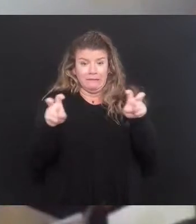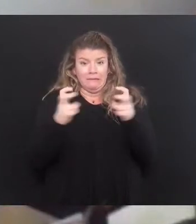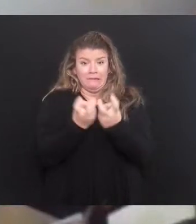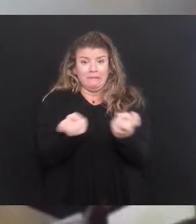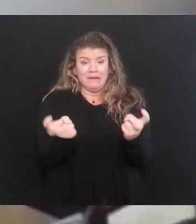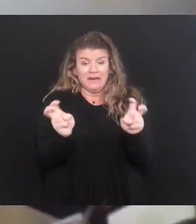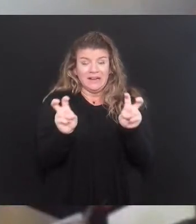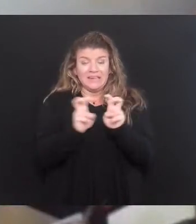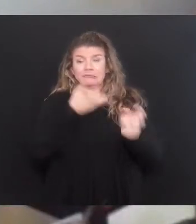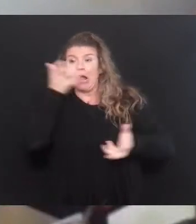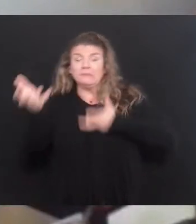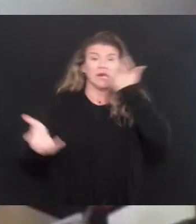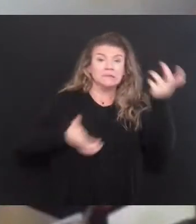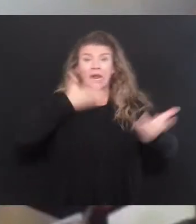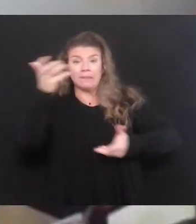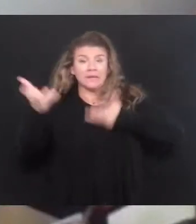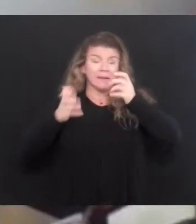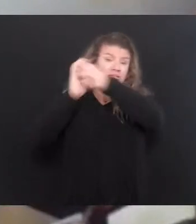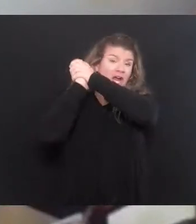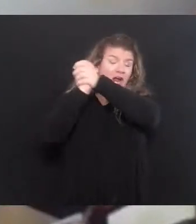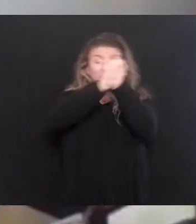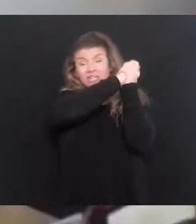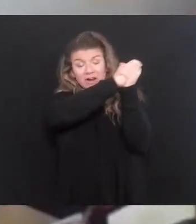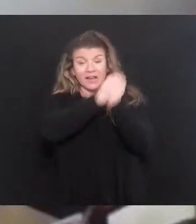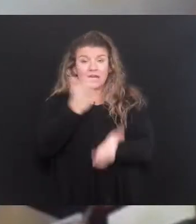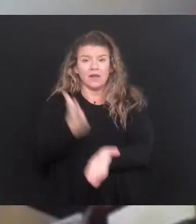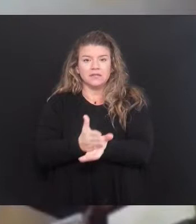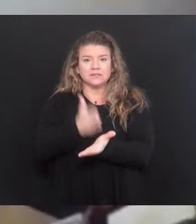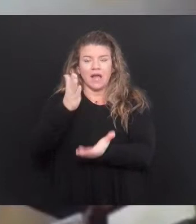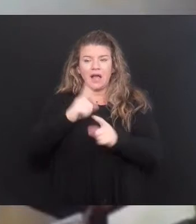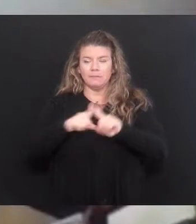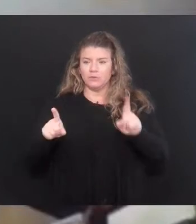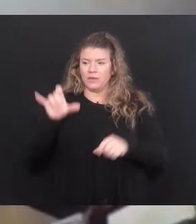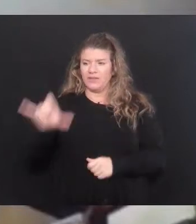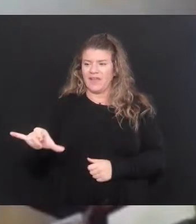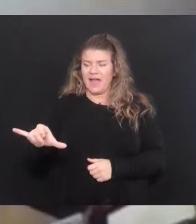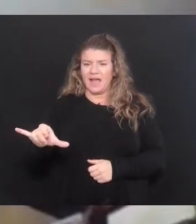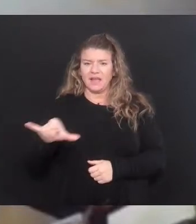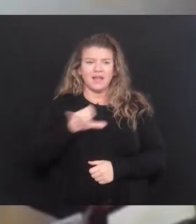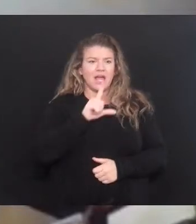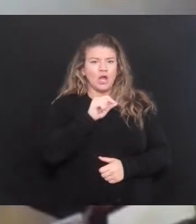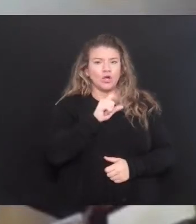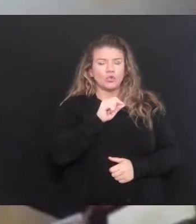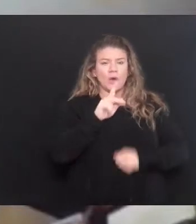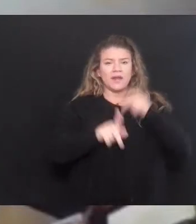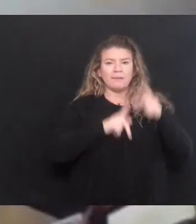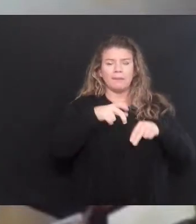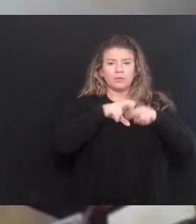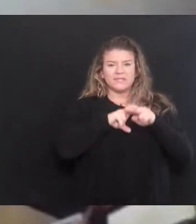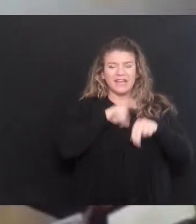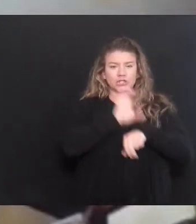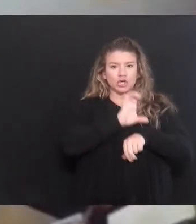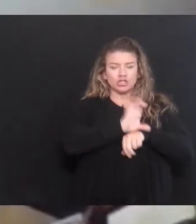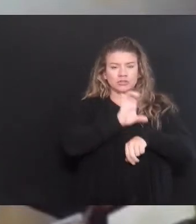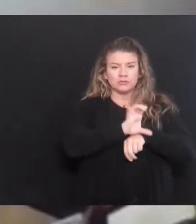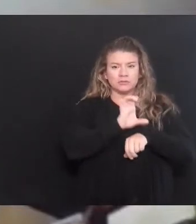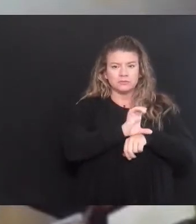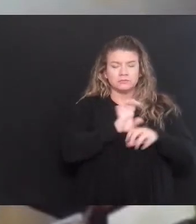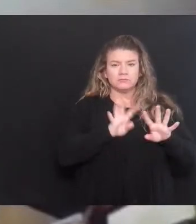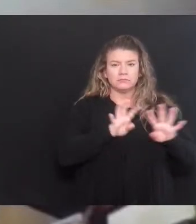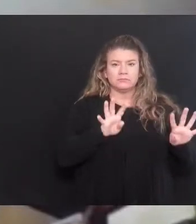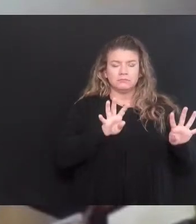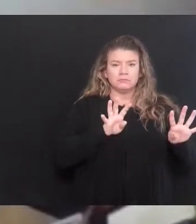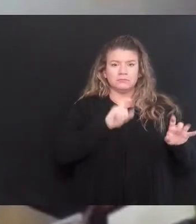stadium and screaming nonstop, and the difference between that and 20 people singing in a church. as far as spreading all